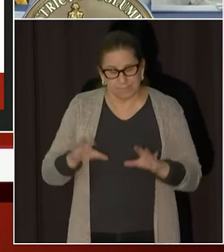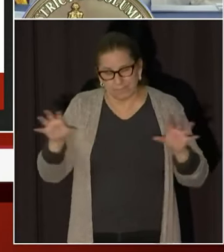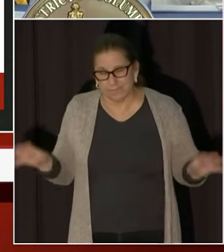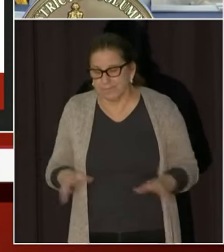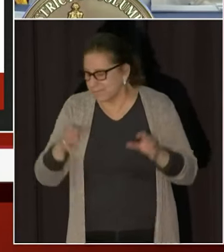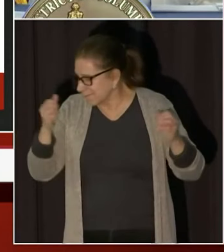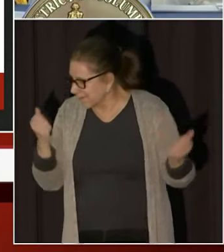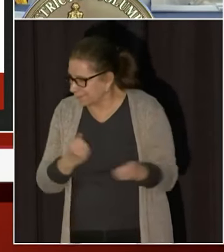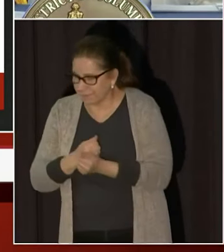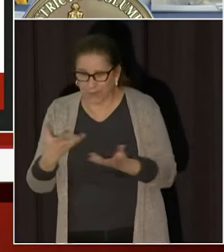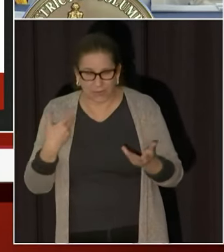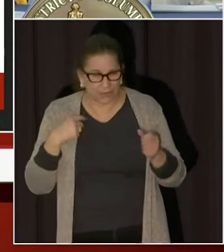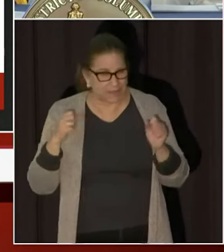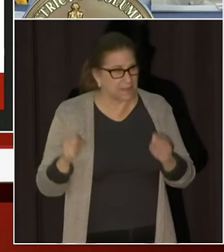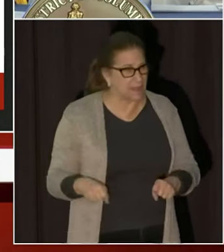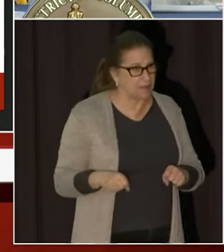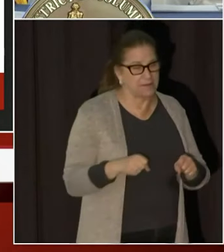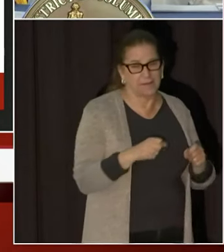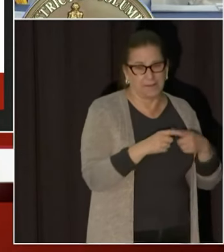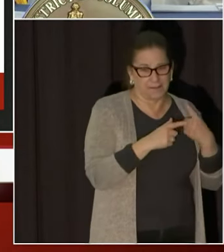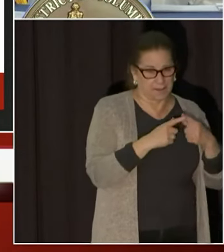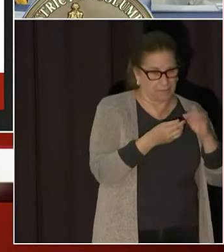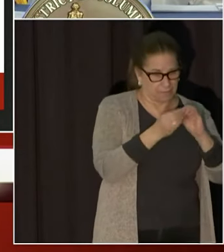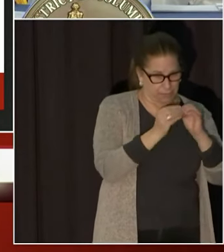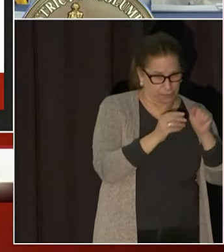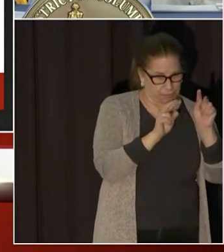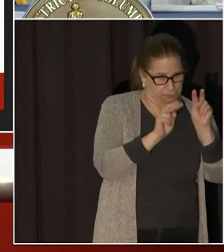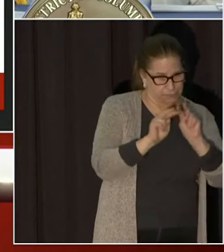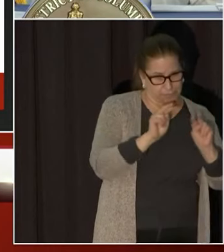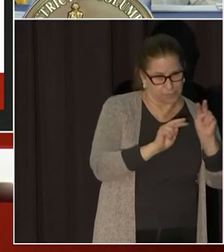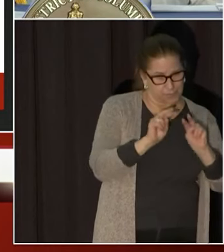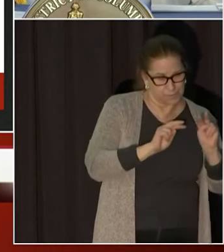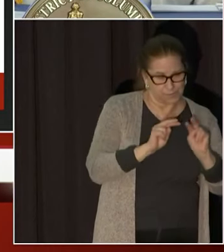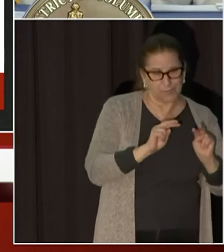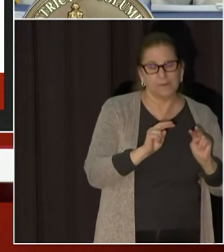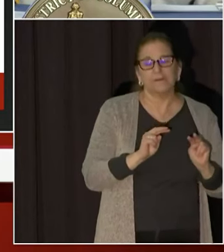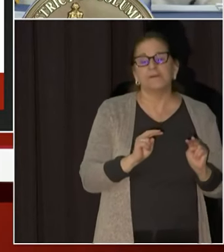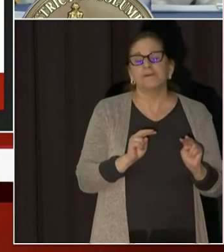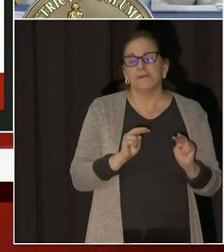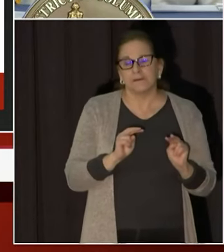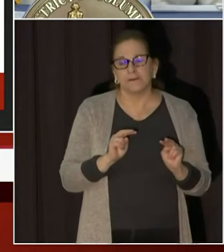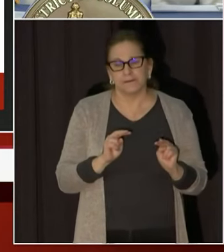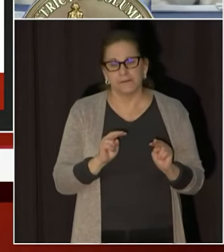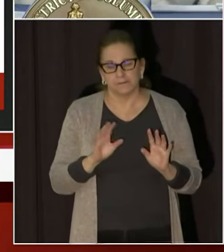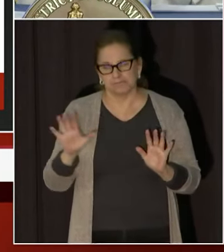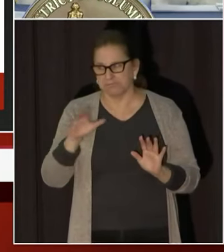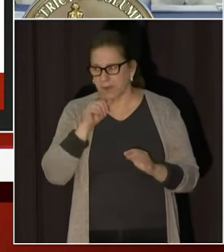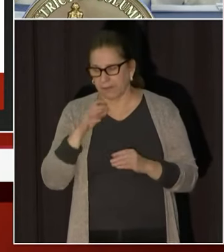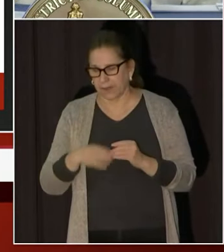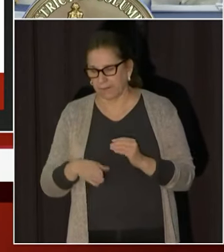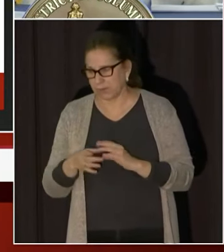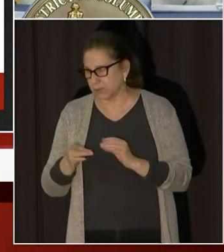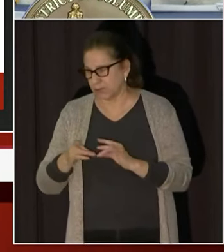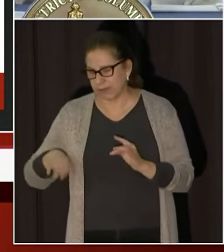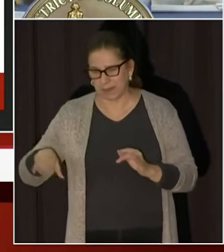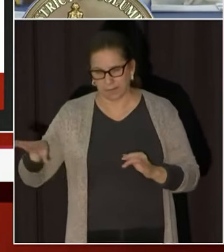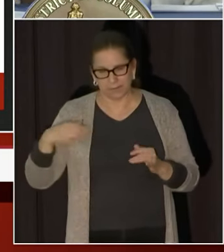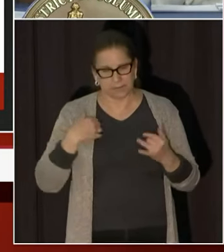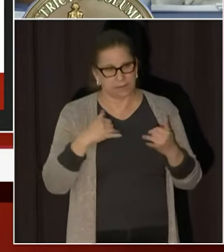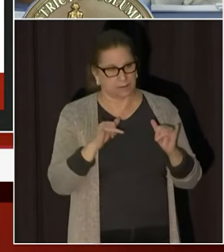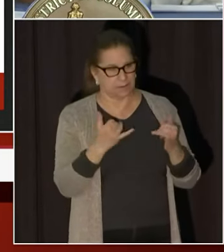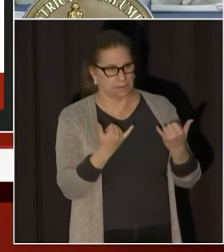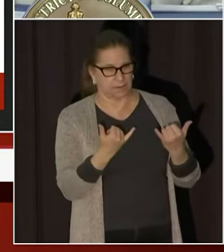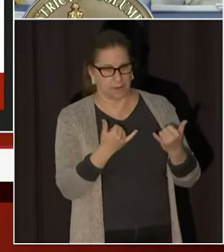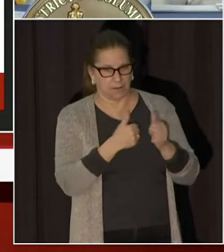and following the guidelines? And I think that's all going to be helpful. Now, that's not the end of the story, as your question also suggests. In